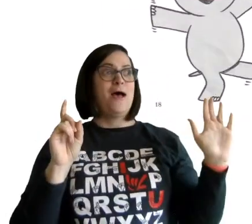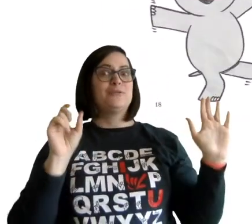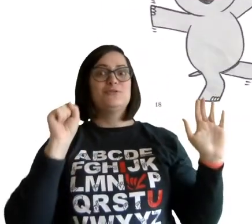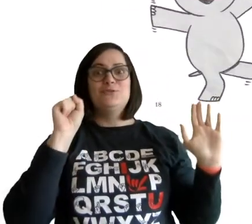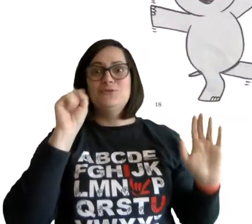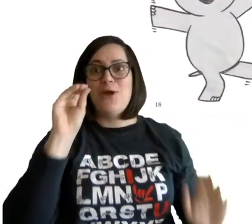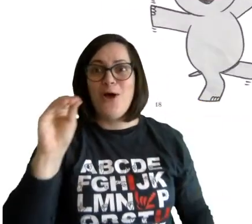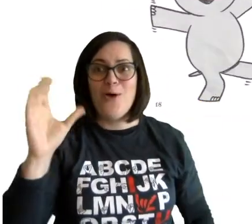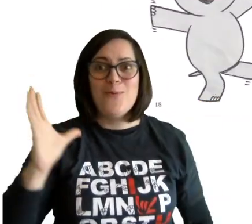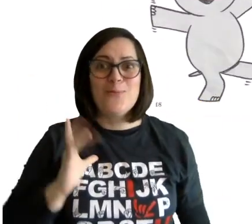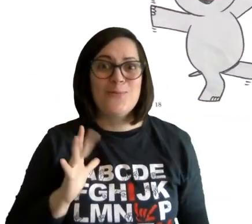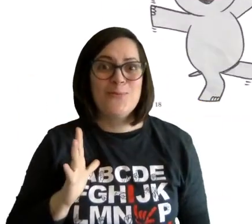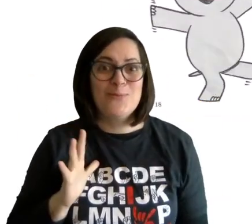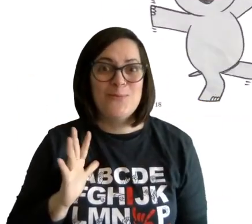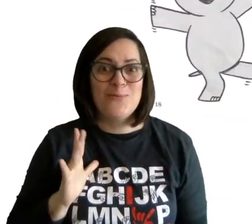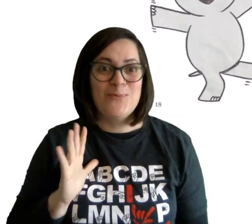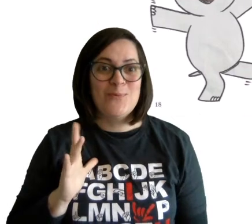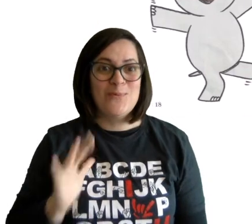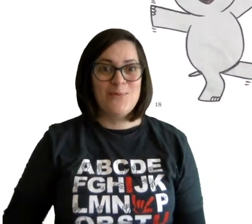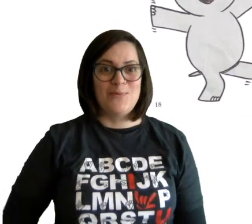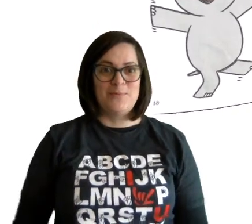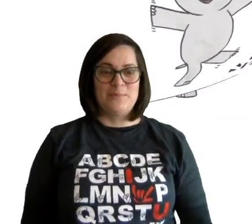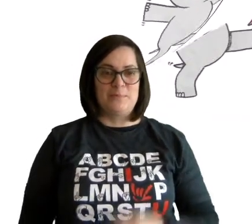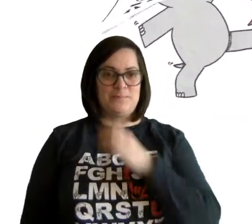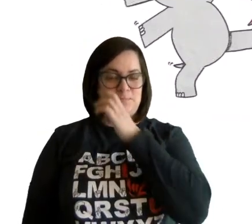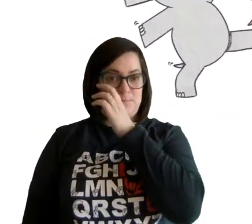That is so cool!